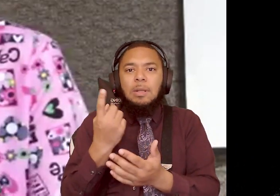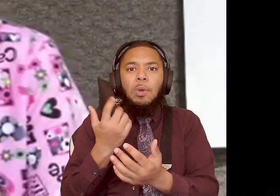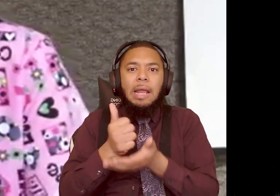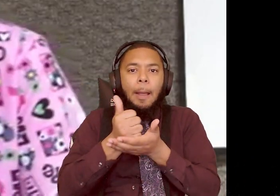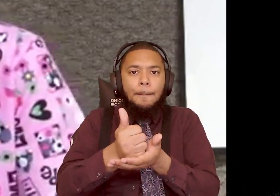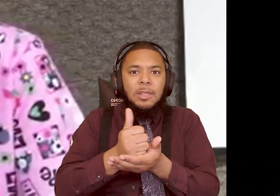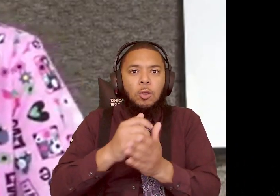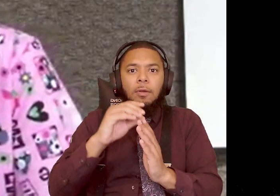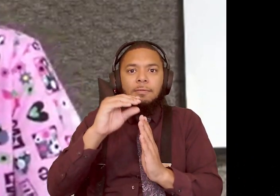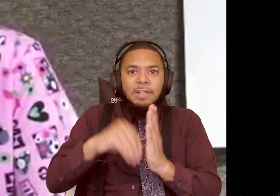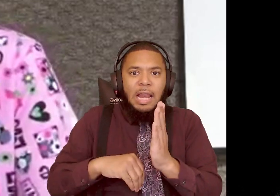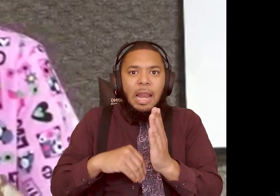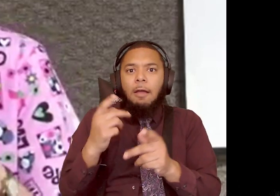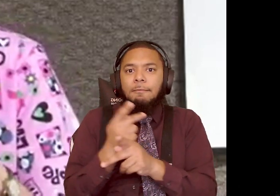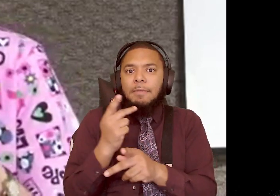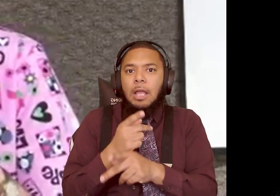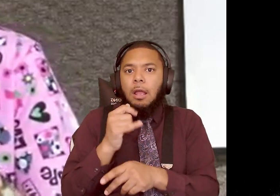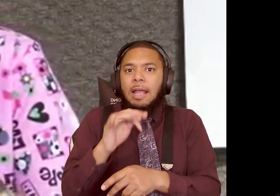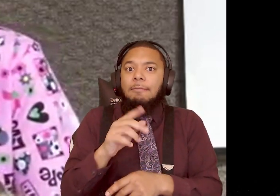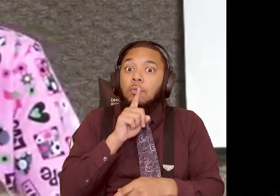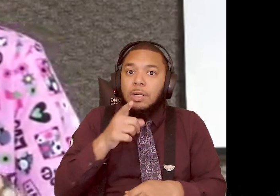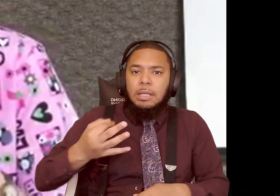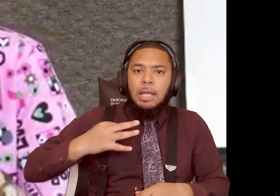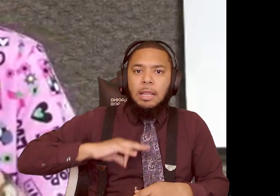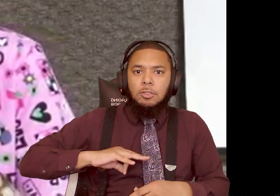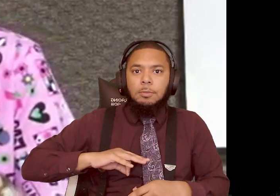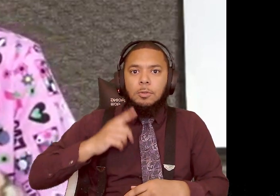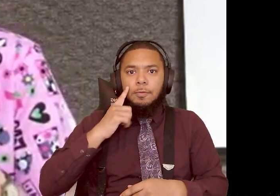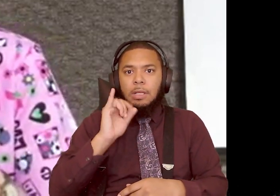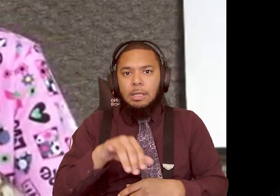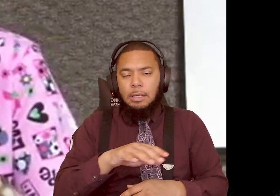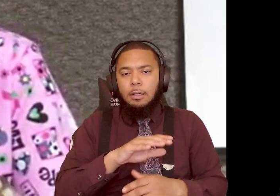that you need to know as you embark upon